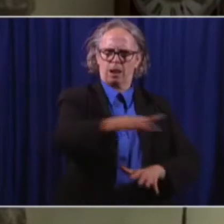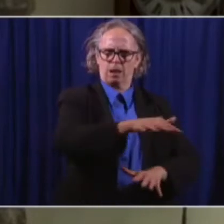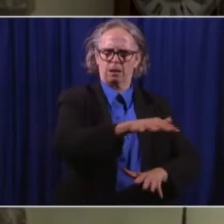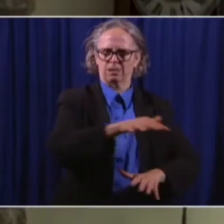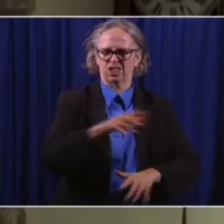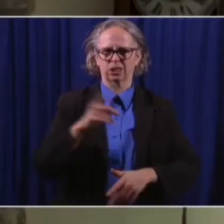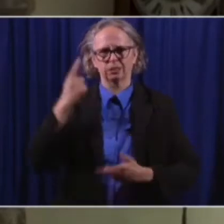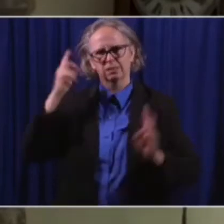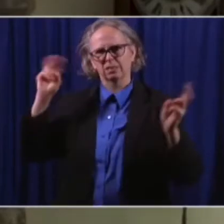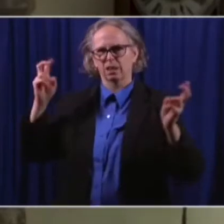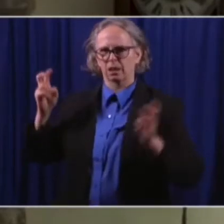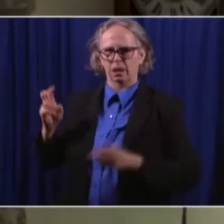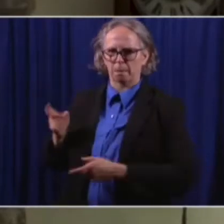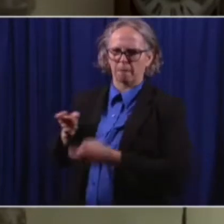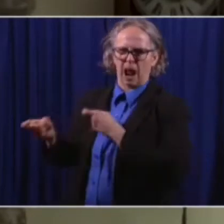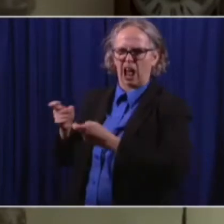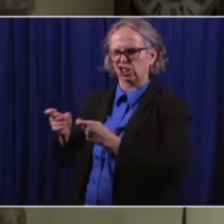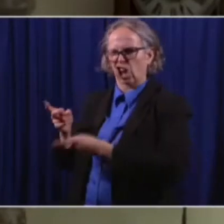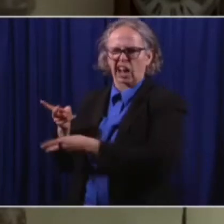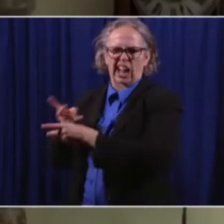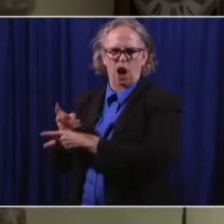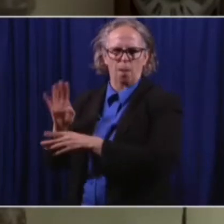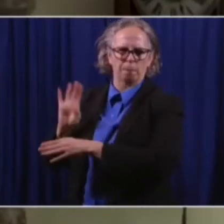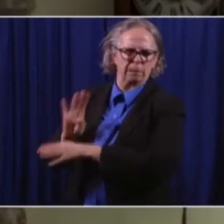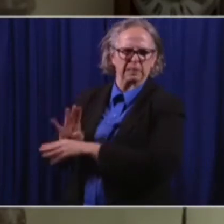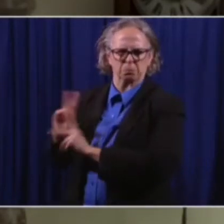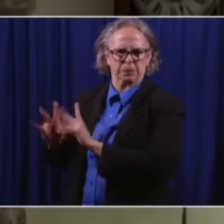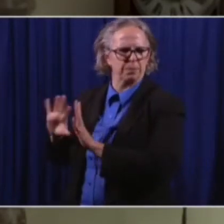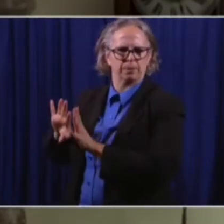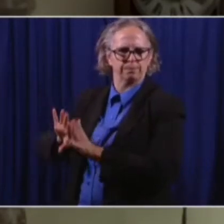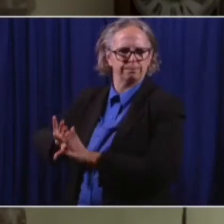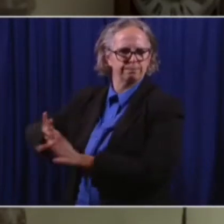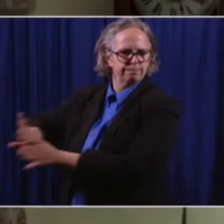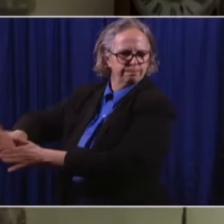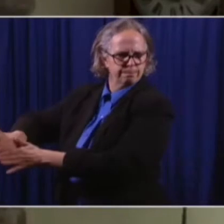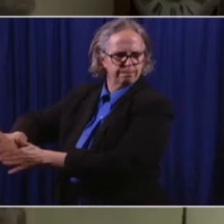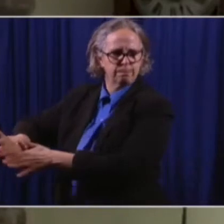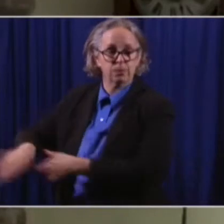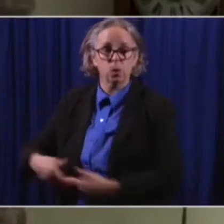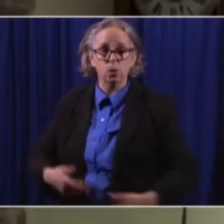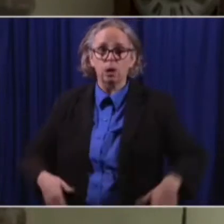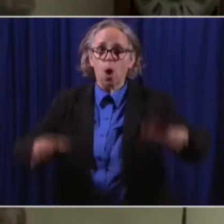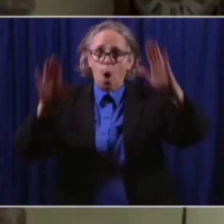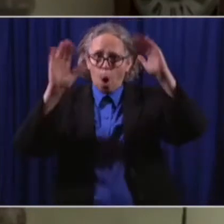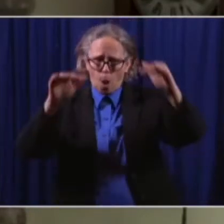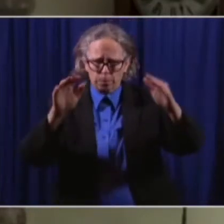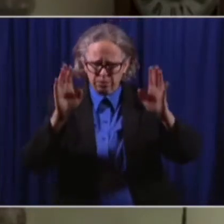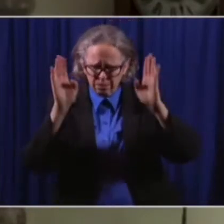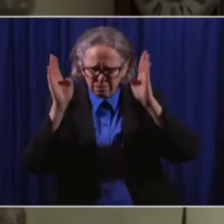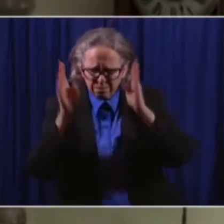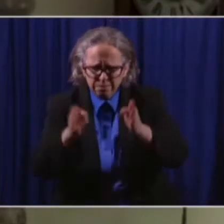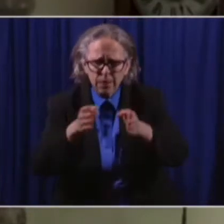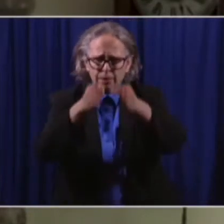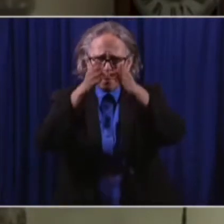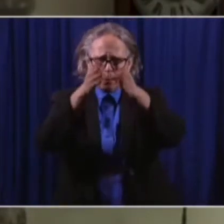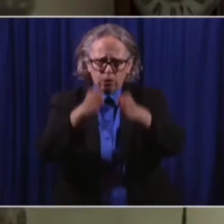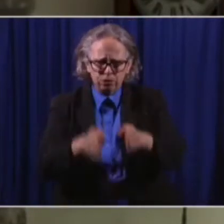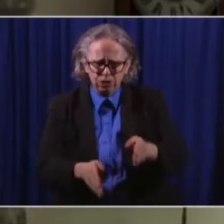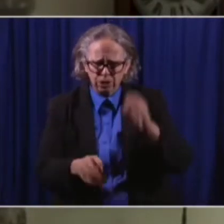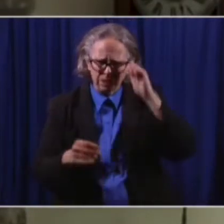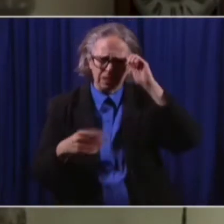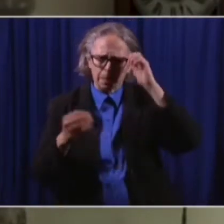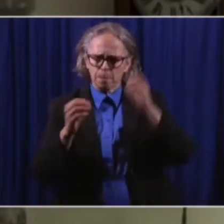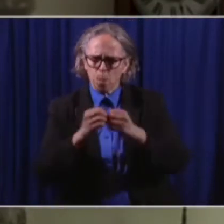A vision of what we hope will be a better, healthier, more productive state of